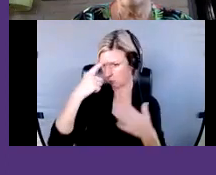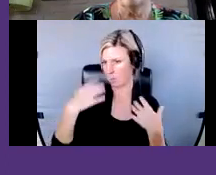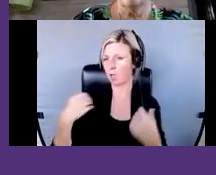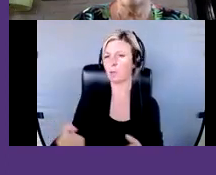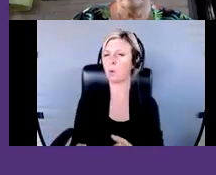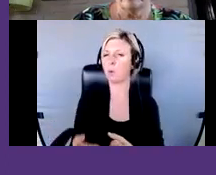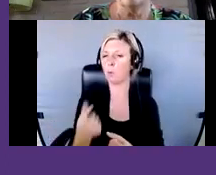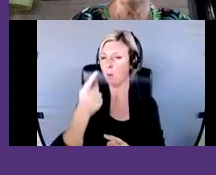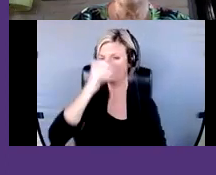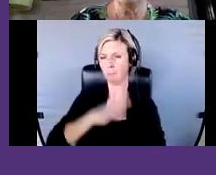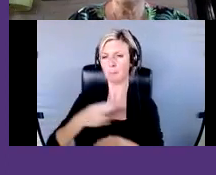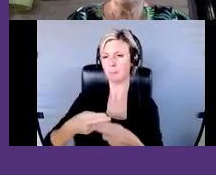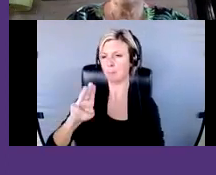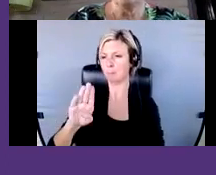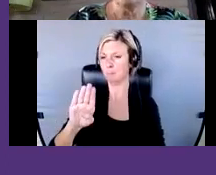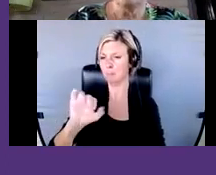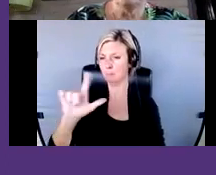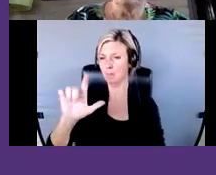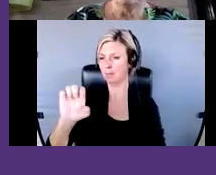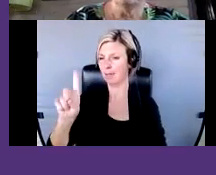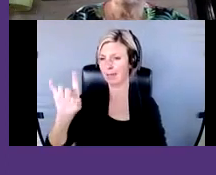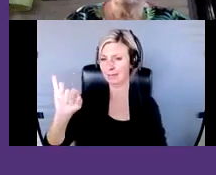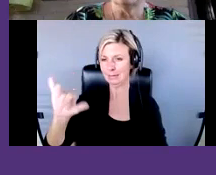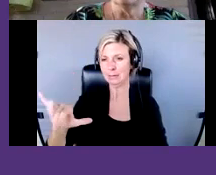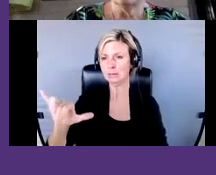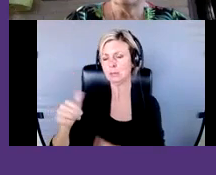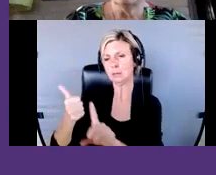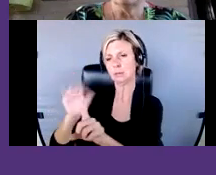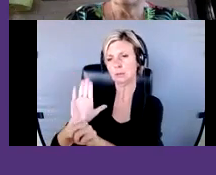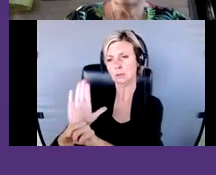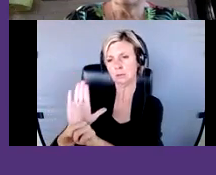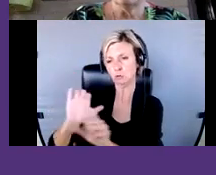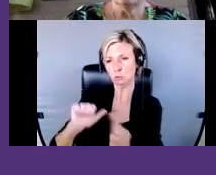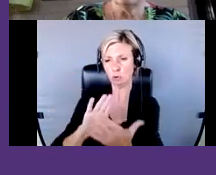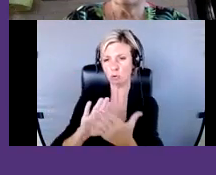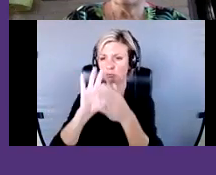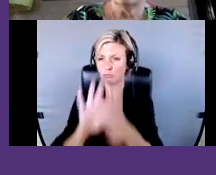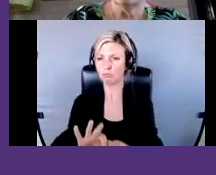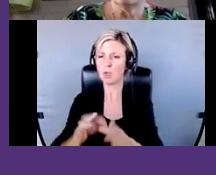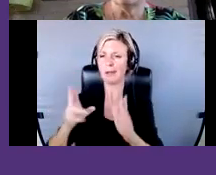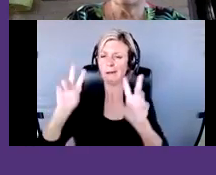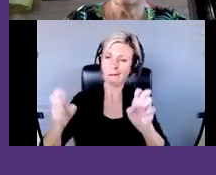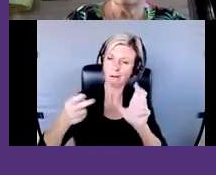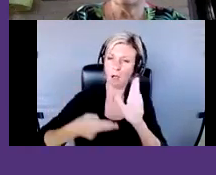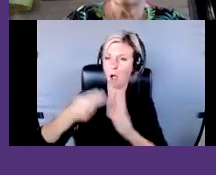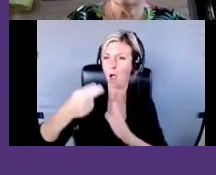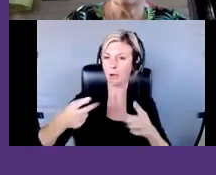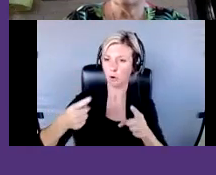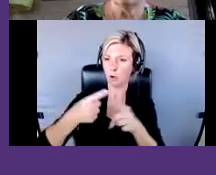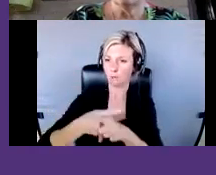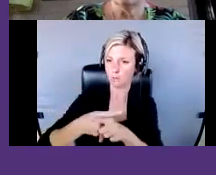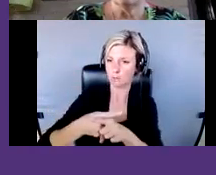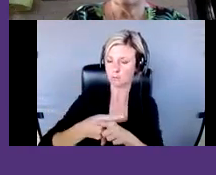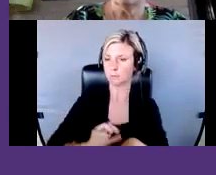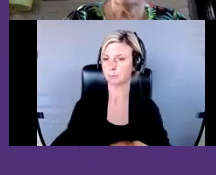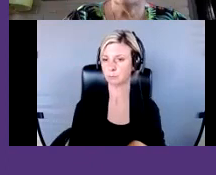conflict personalities, right? So there are ways that we are able to engage with people